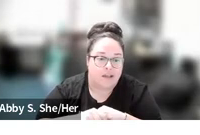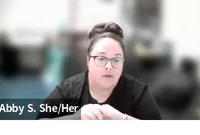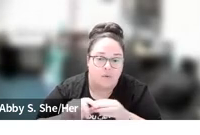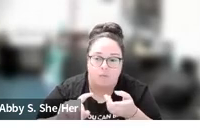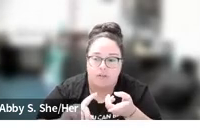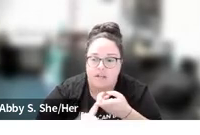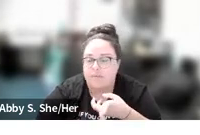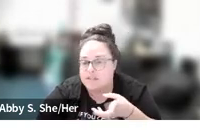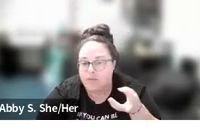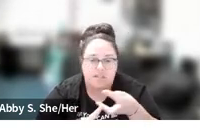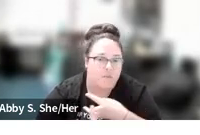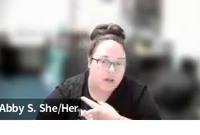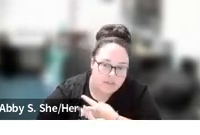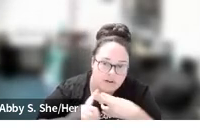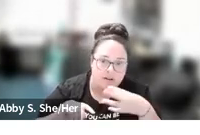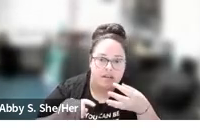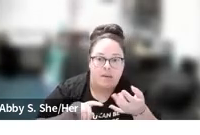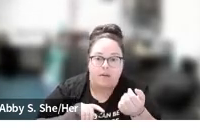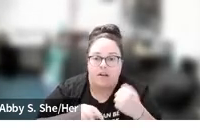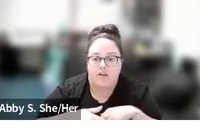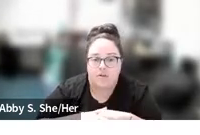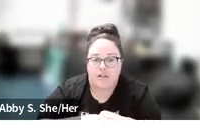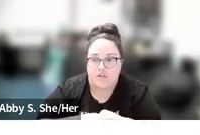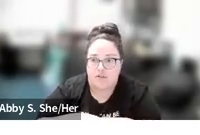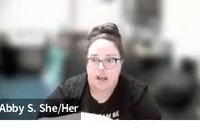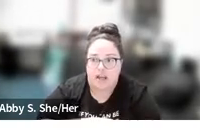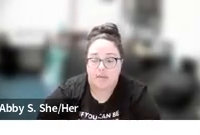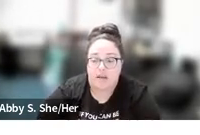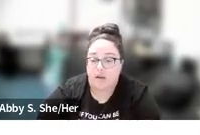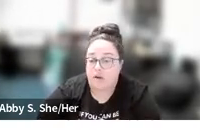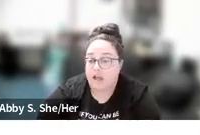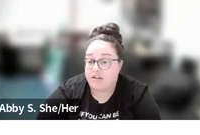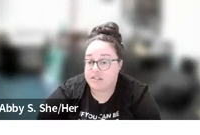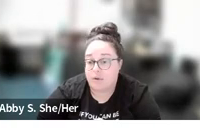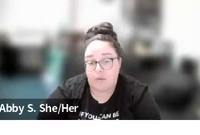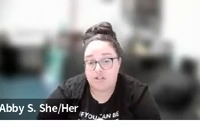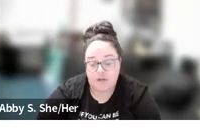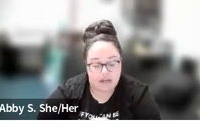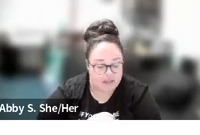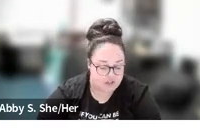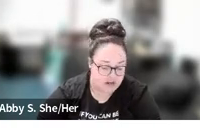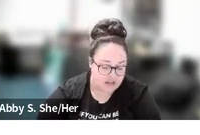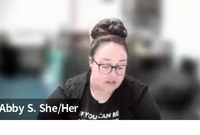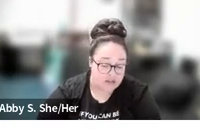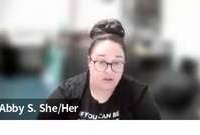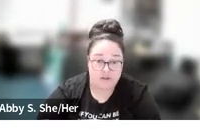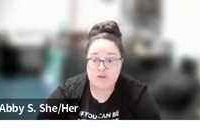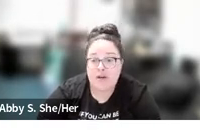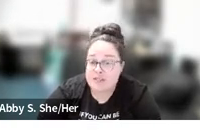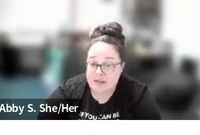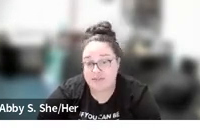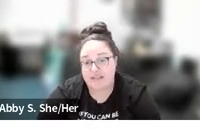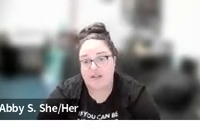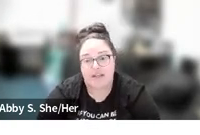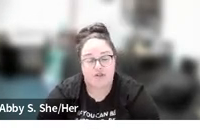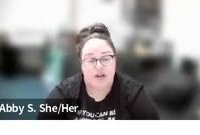it like, what time is it? What's the weather? But it also can track, depending on what kind of smartwatch you get, it can track your